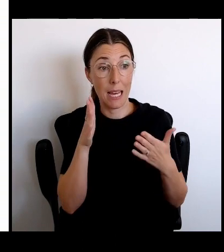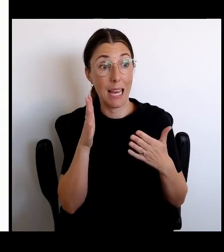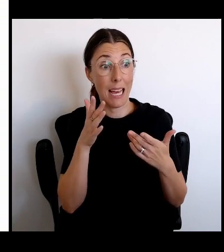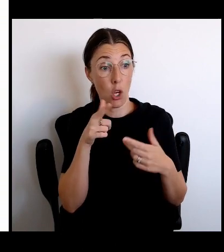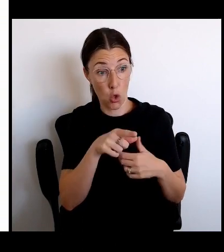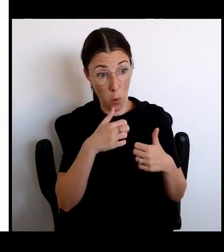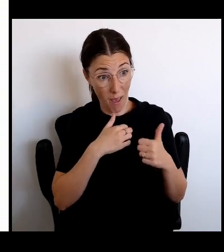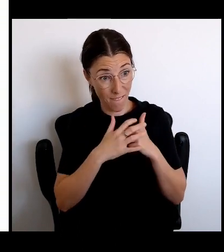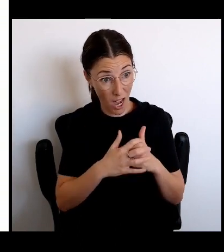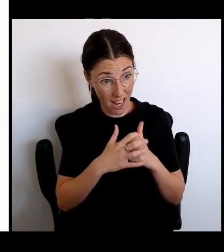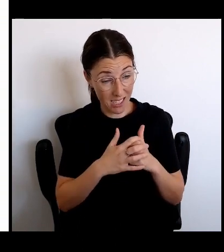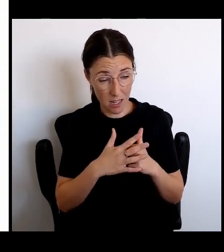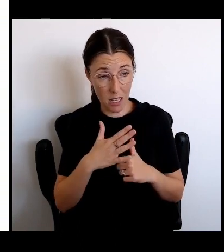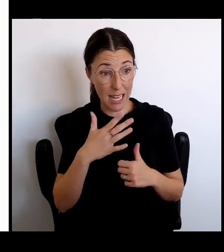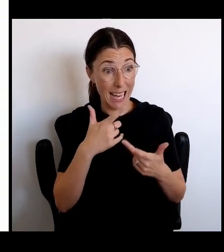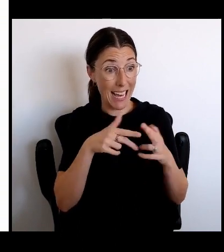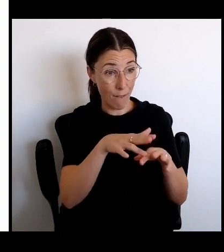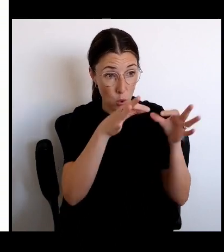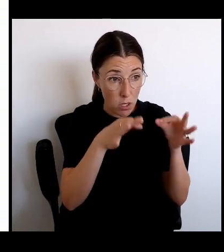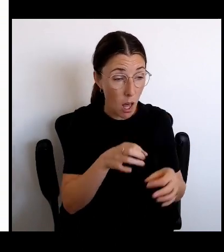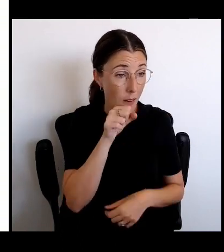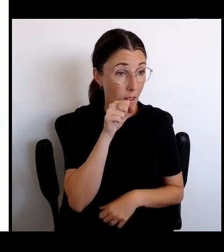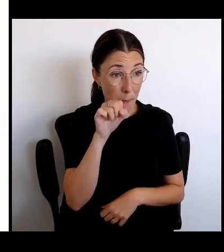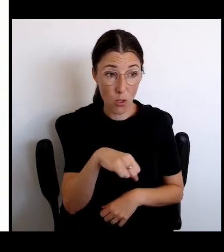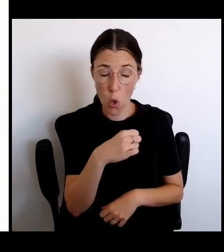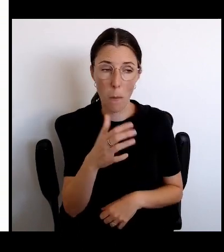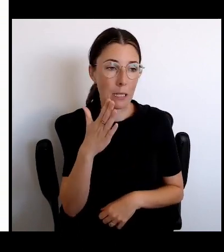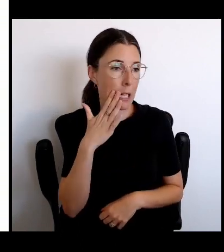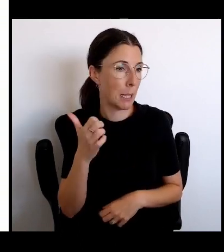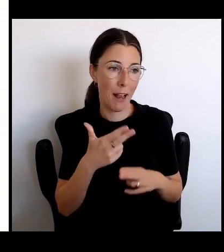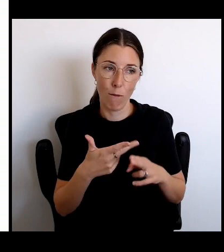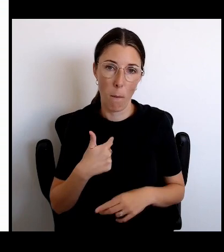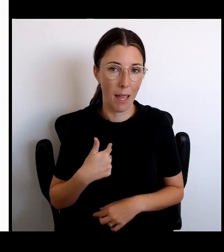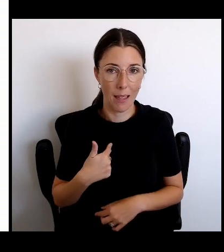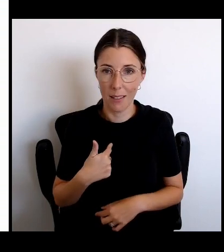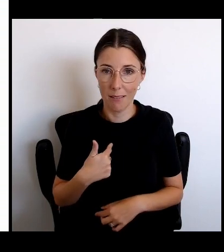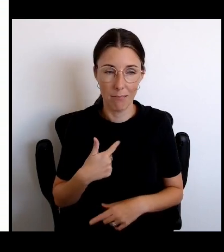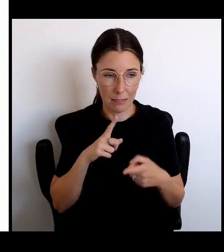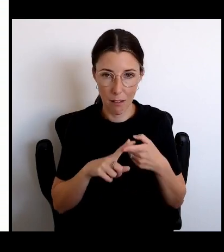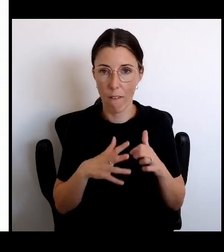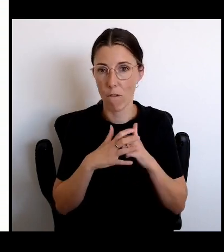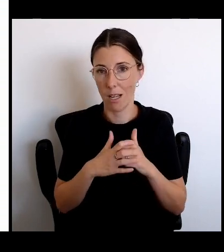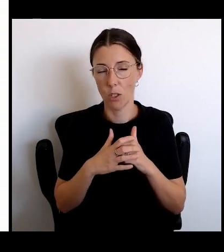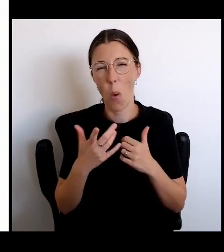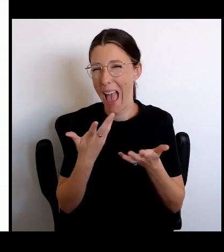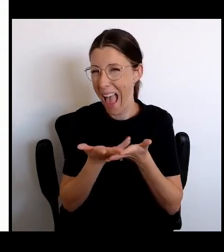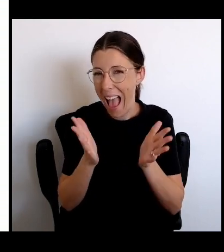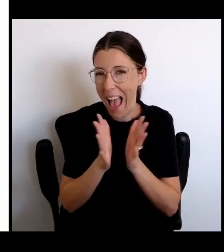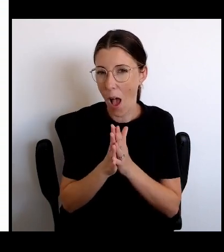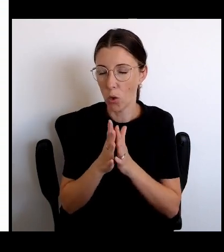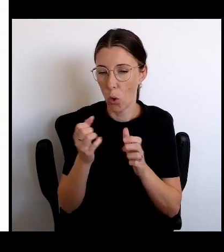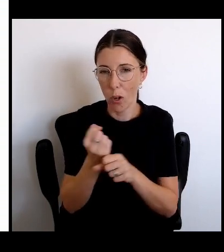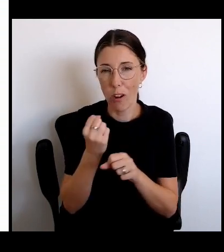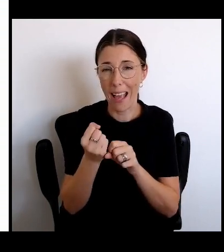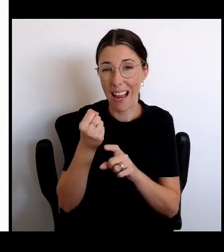So this is a real conundrum that we've got to grapple with, is how do we mobilise and create advocates for not vaping without putting